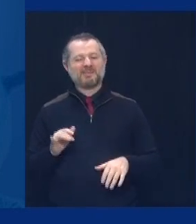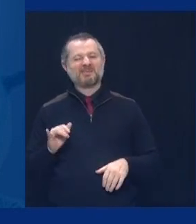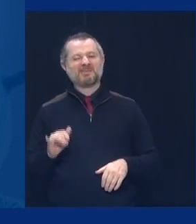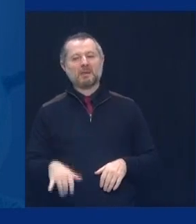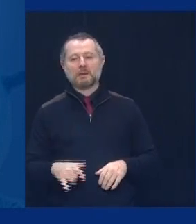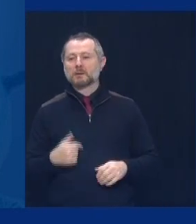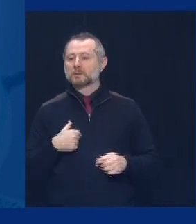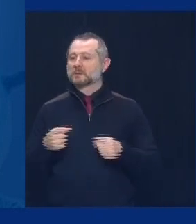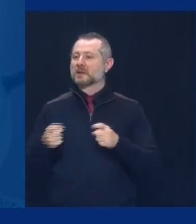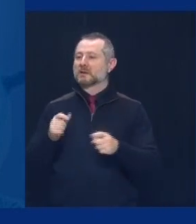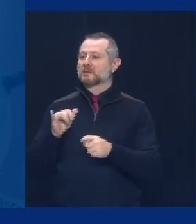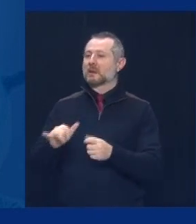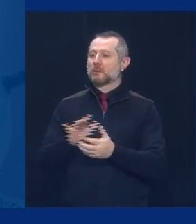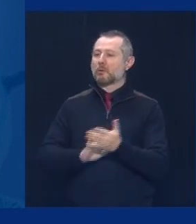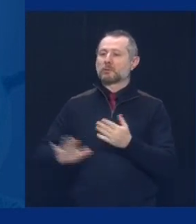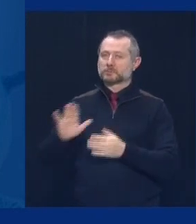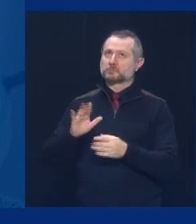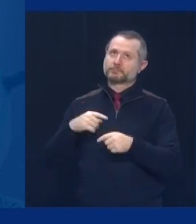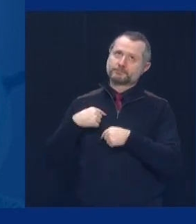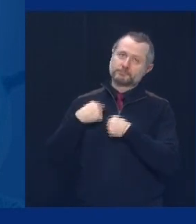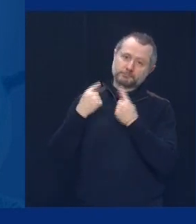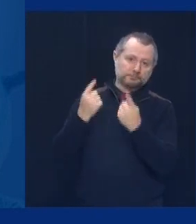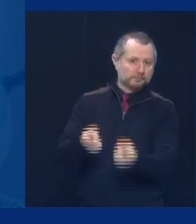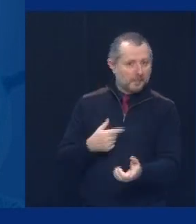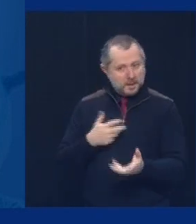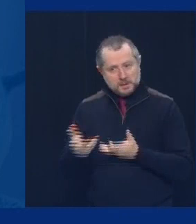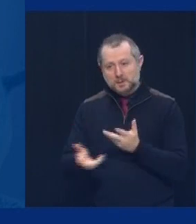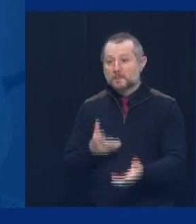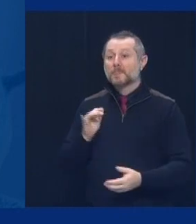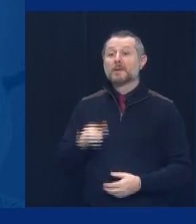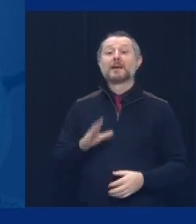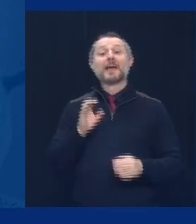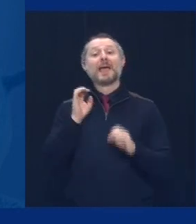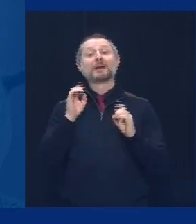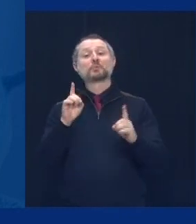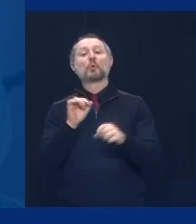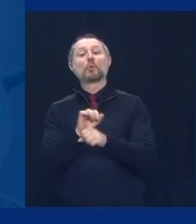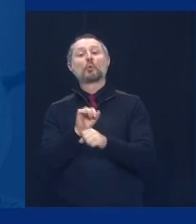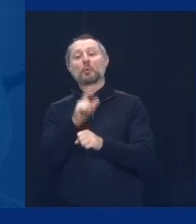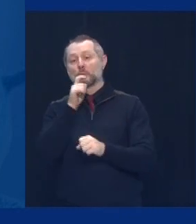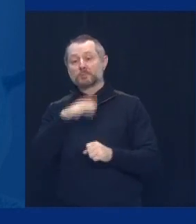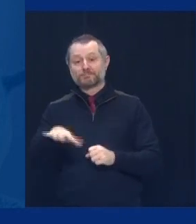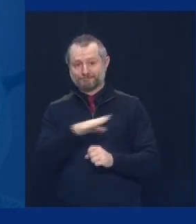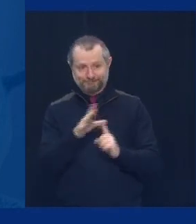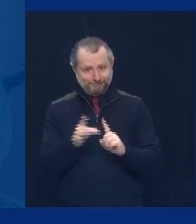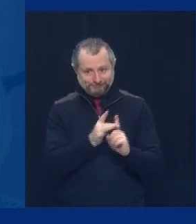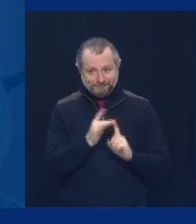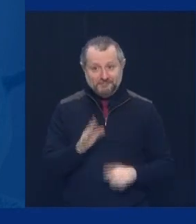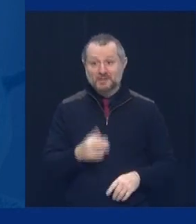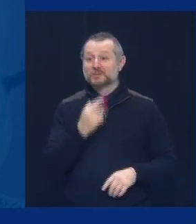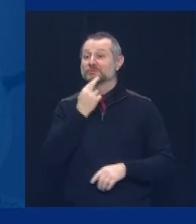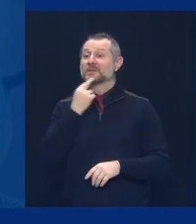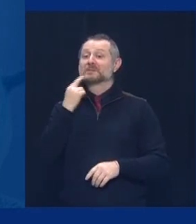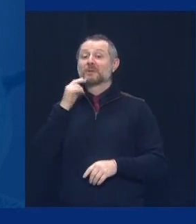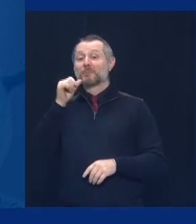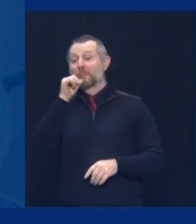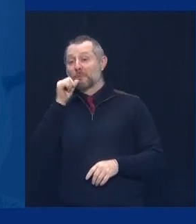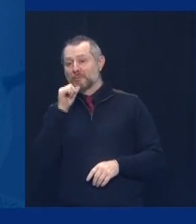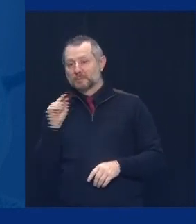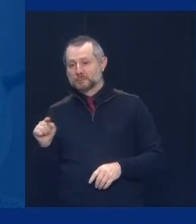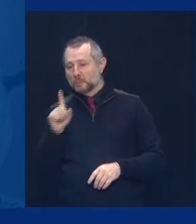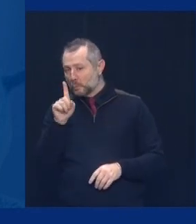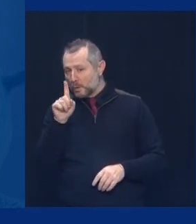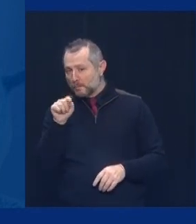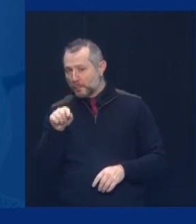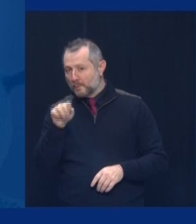colleges. Education employees, restaurants and bars, 1.4%. But you're